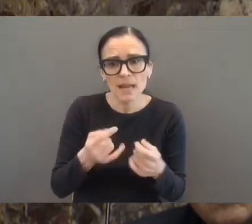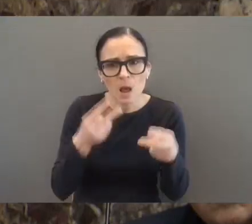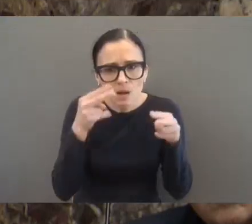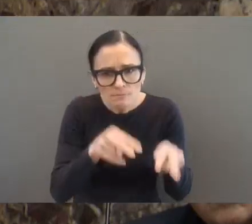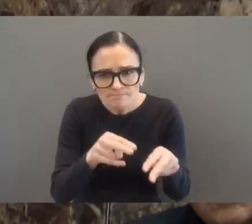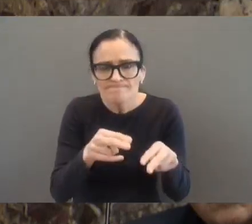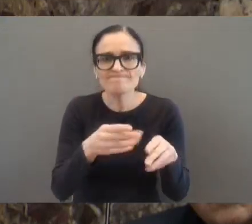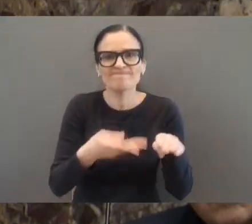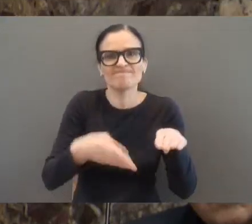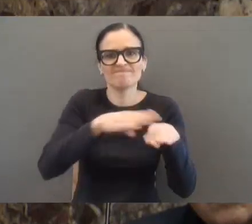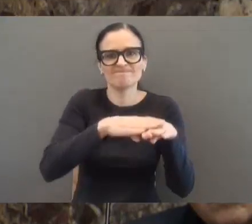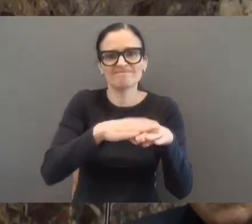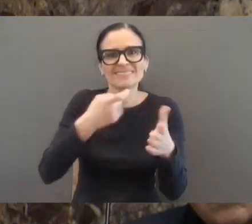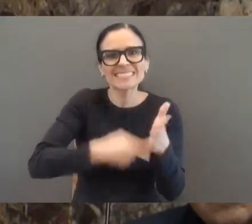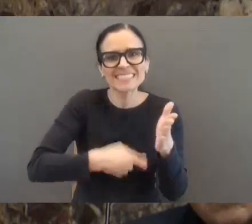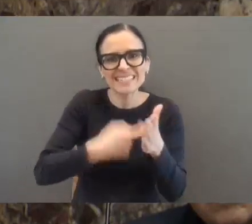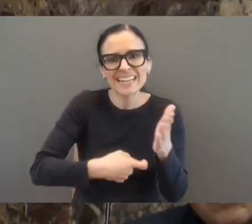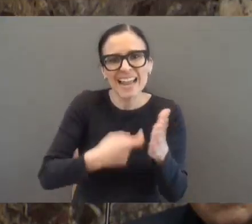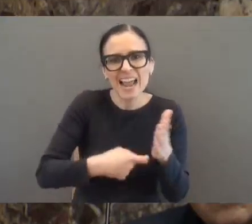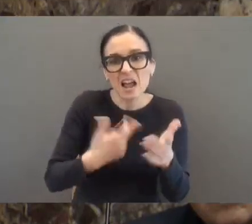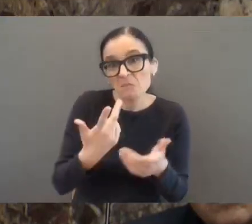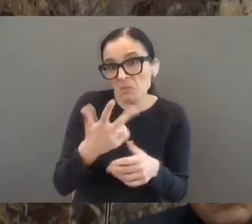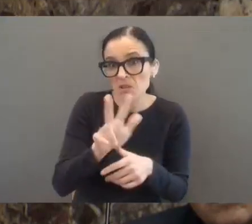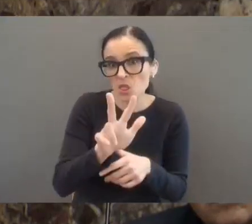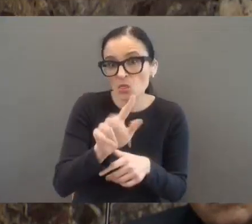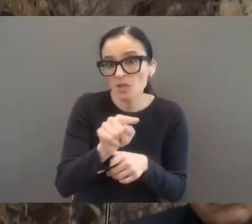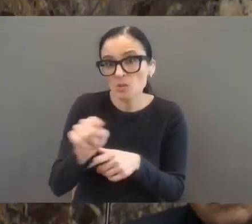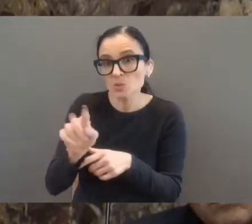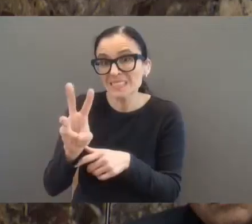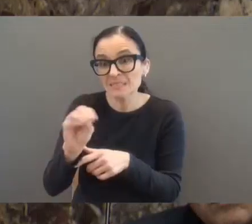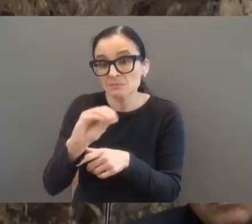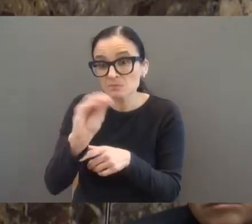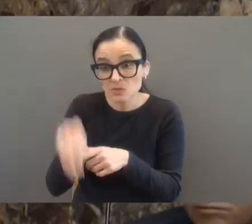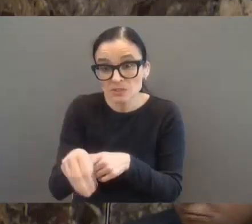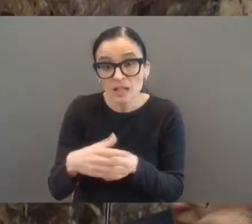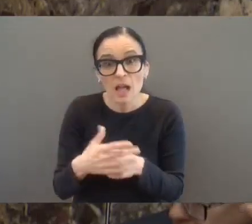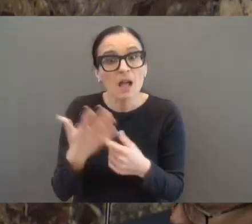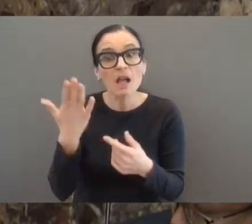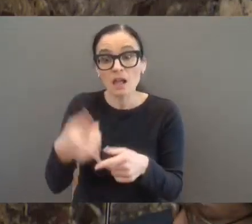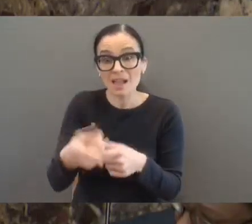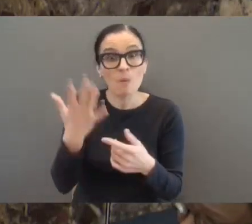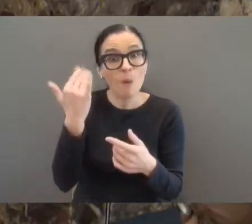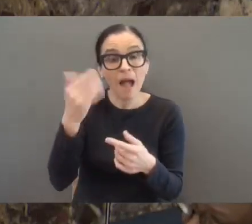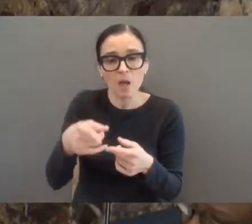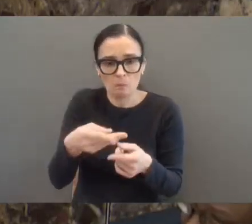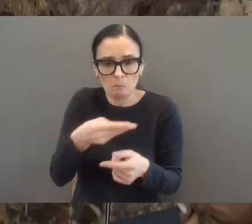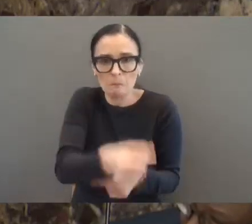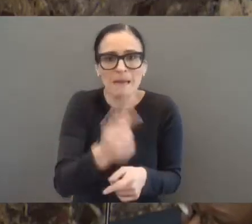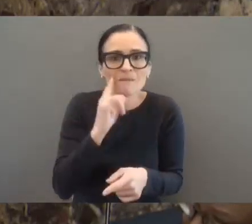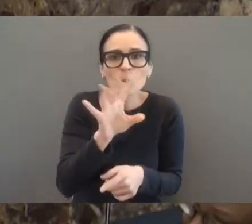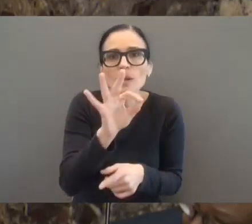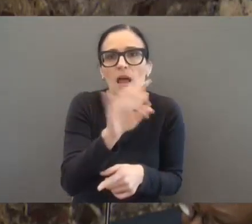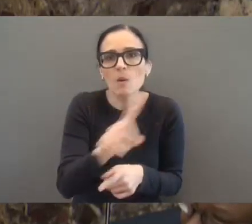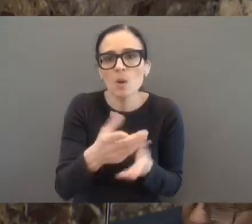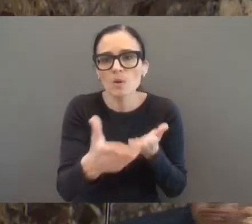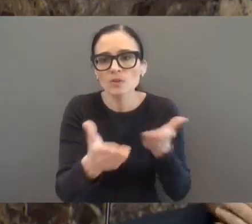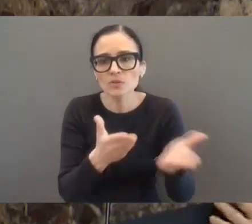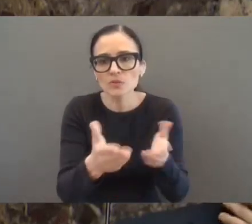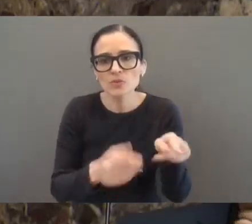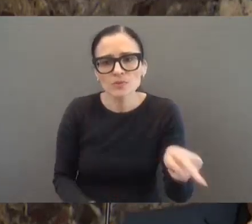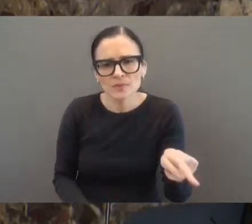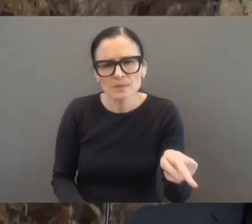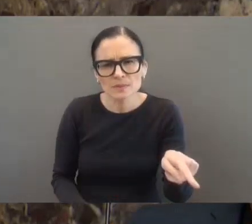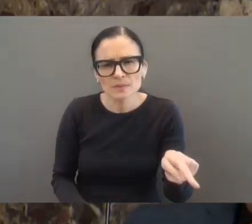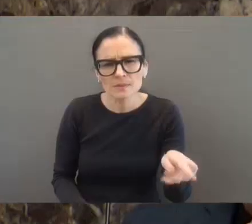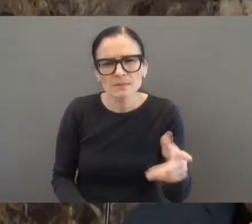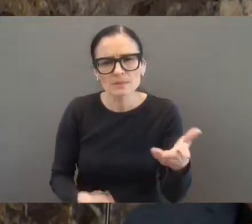911 emergency dispatch services, a cost, I should note, that is covered by provincial and federal funding